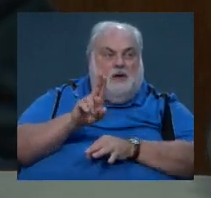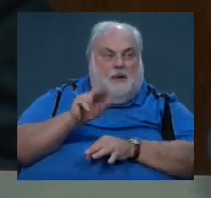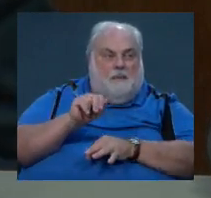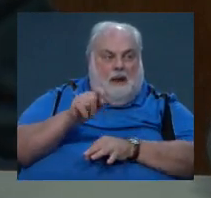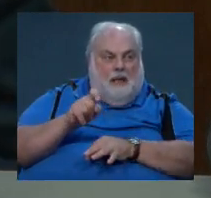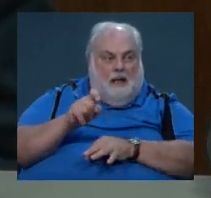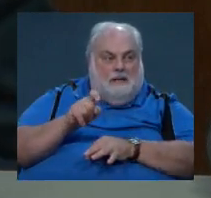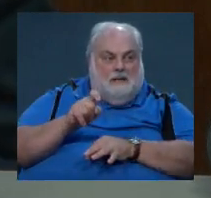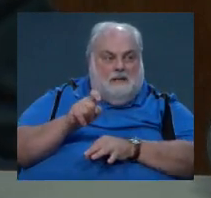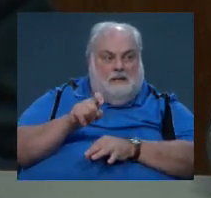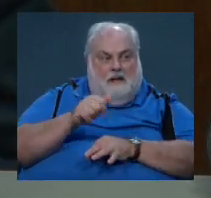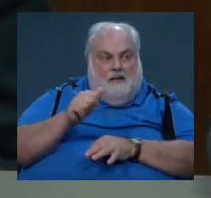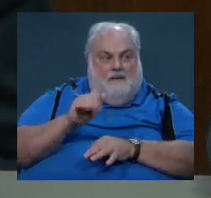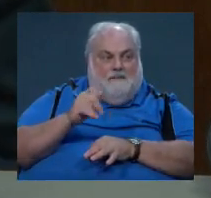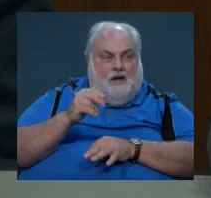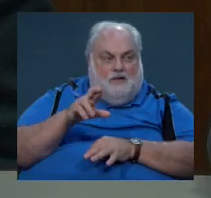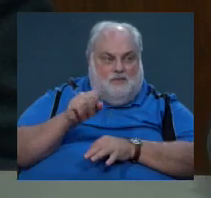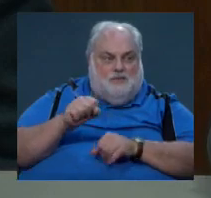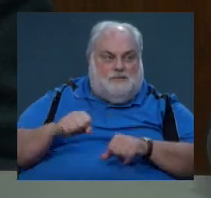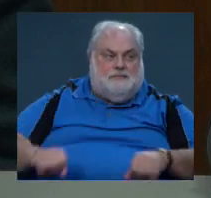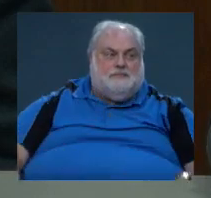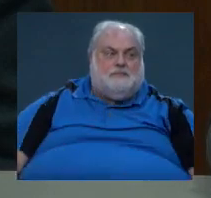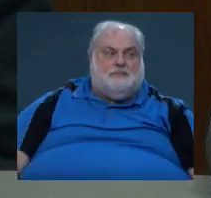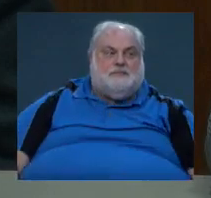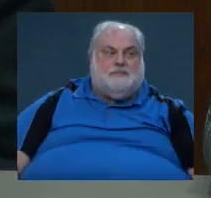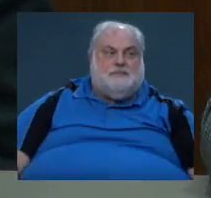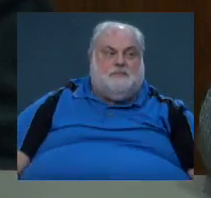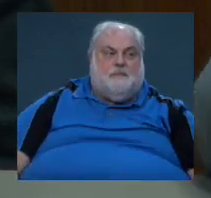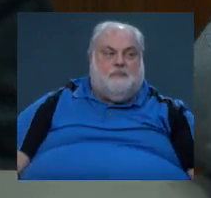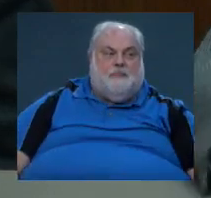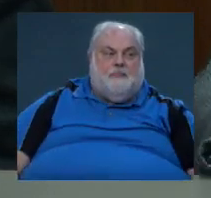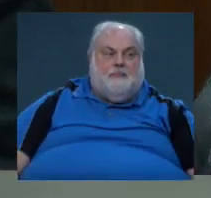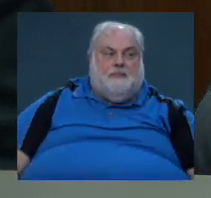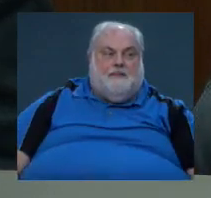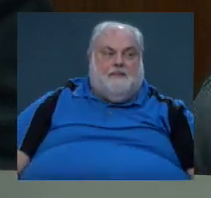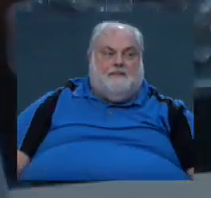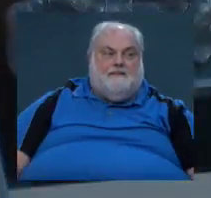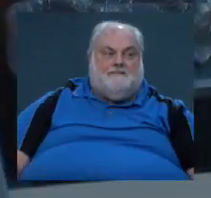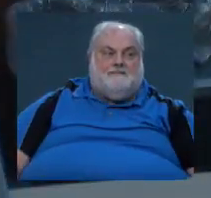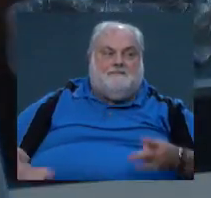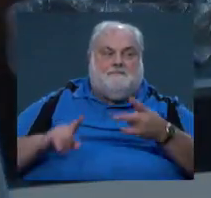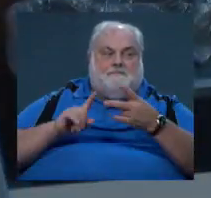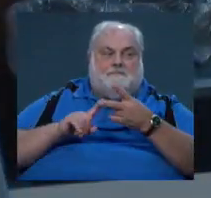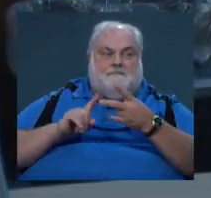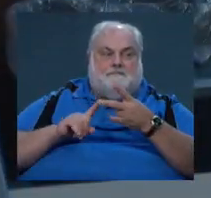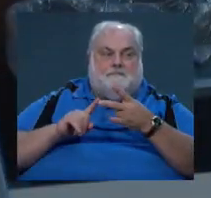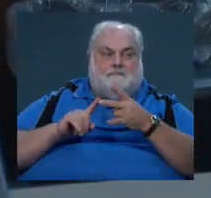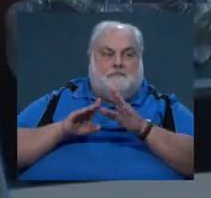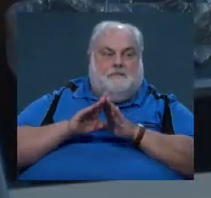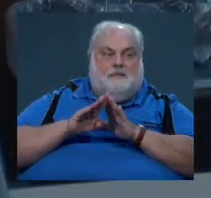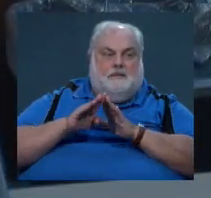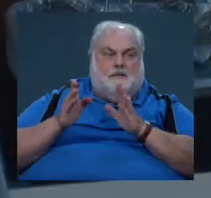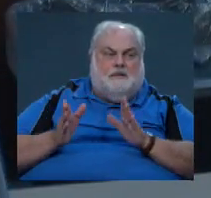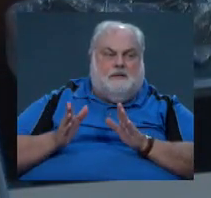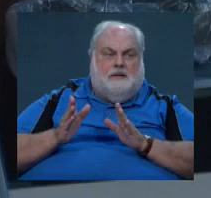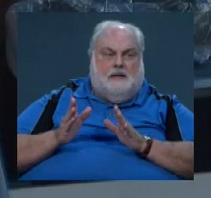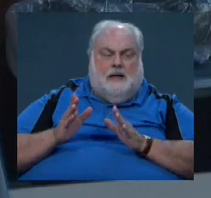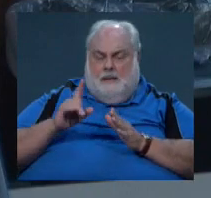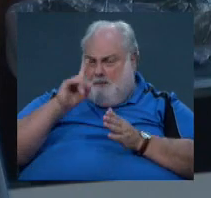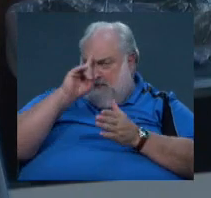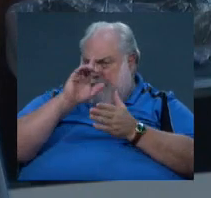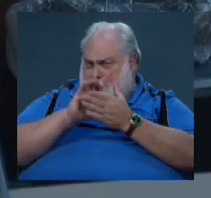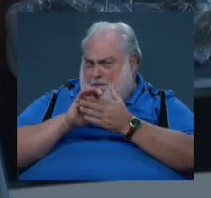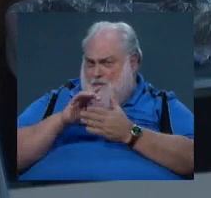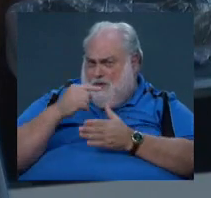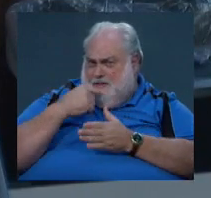It's other factors that you can look at. Okay. And the second question would go to the developer. I think I heard you say